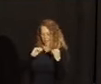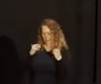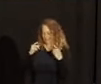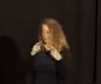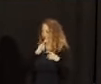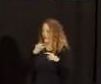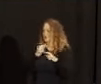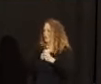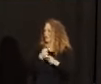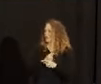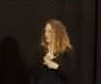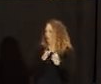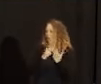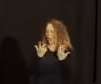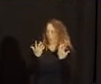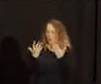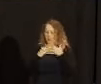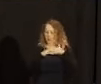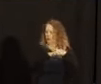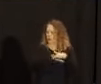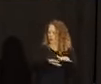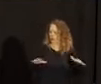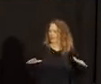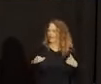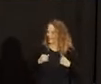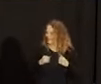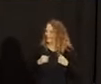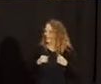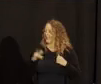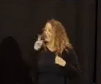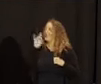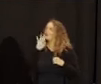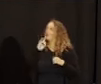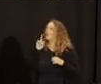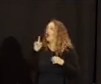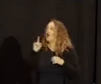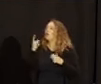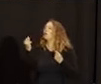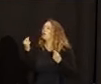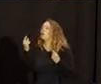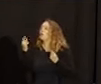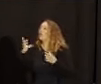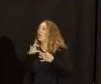geometry, how do you, go around the school and do an evaluation of the ramps and look at